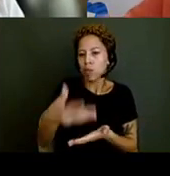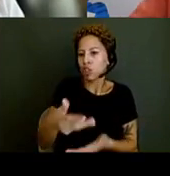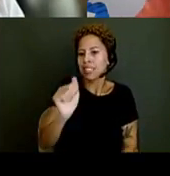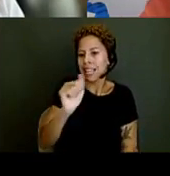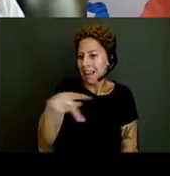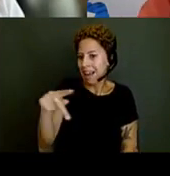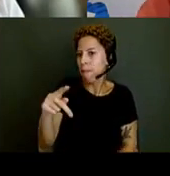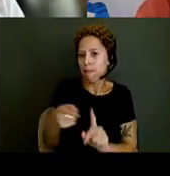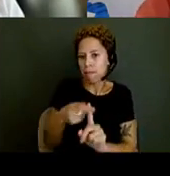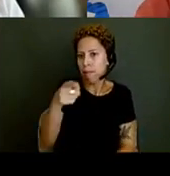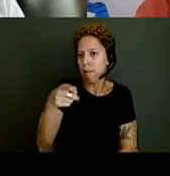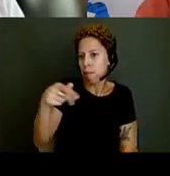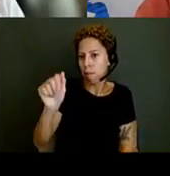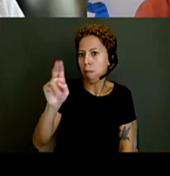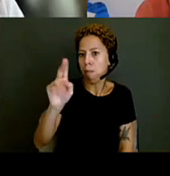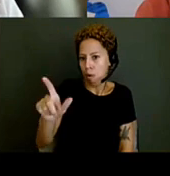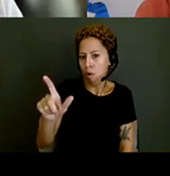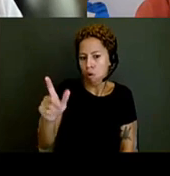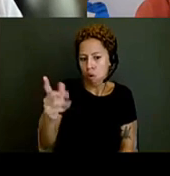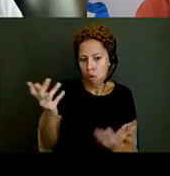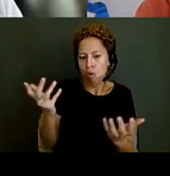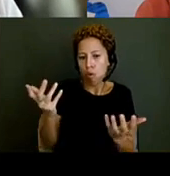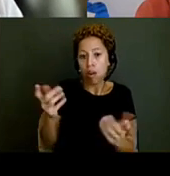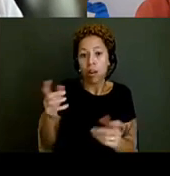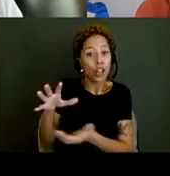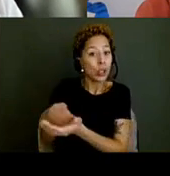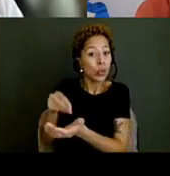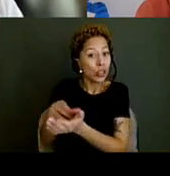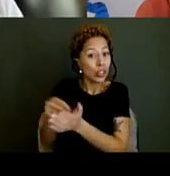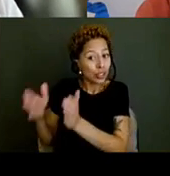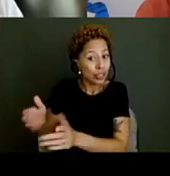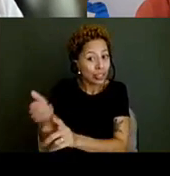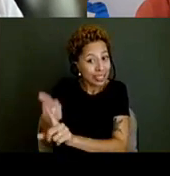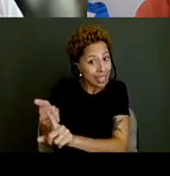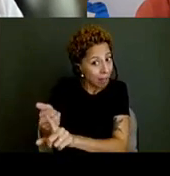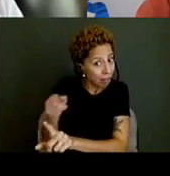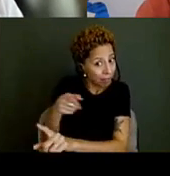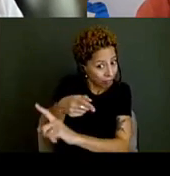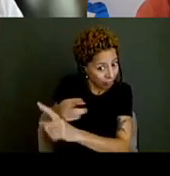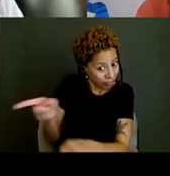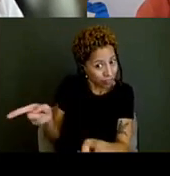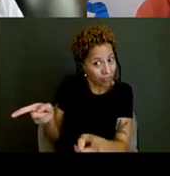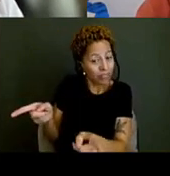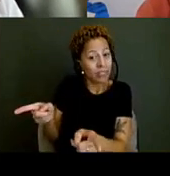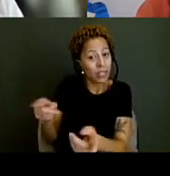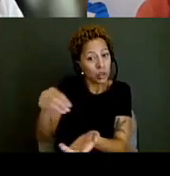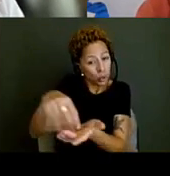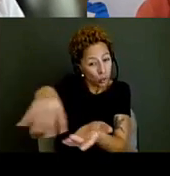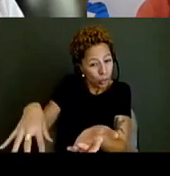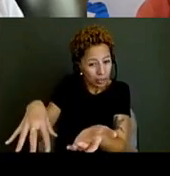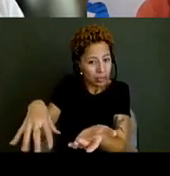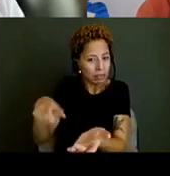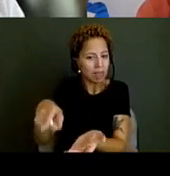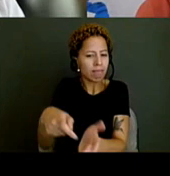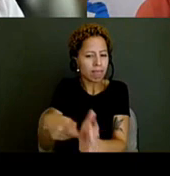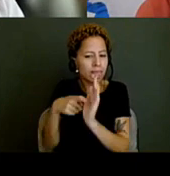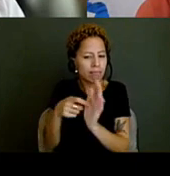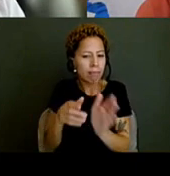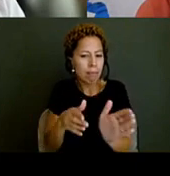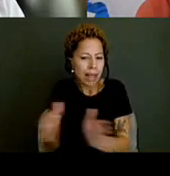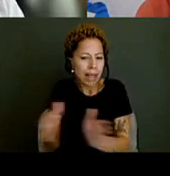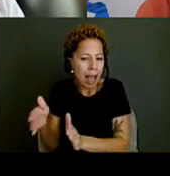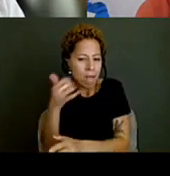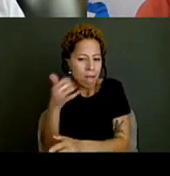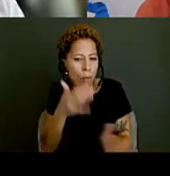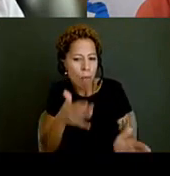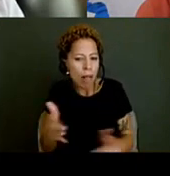we purchased it from Paul. Yep. As for the learners, they're going to have some kind of plan to receive text messages, but